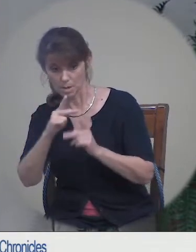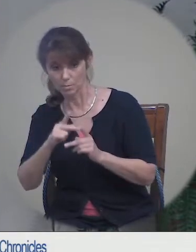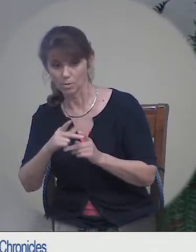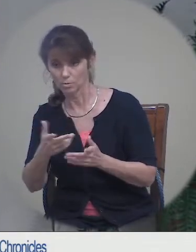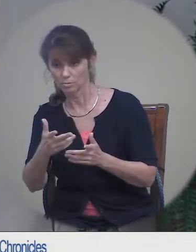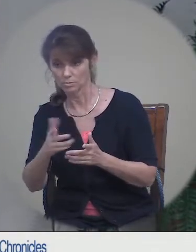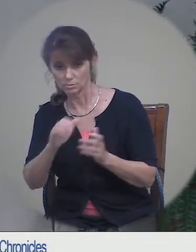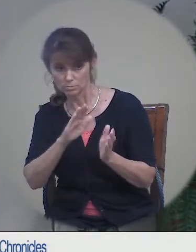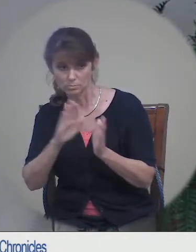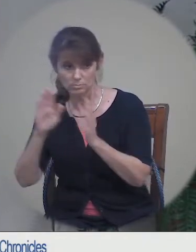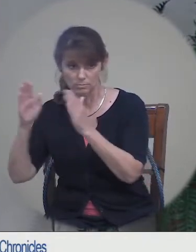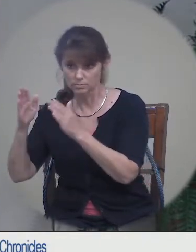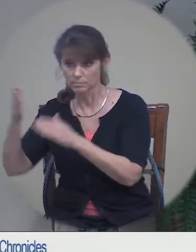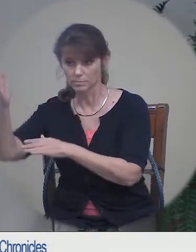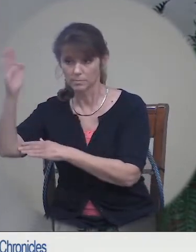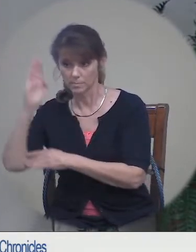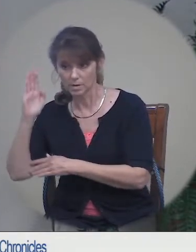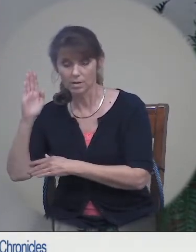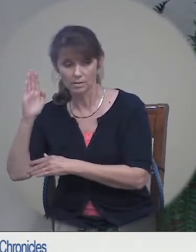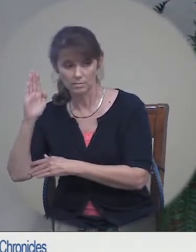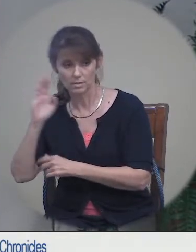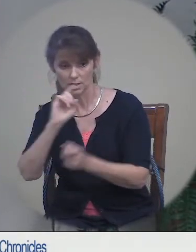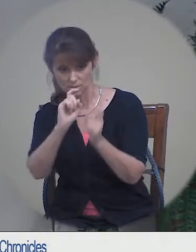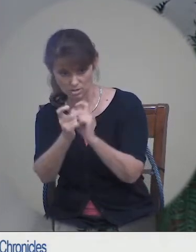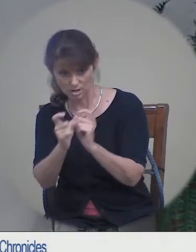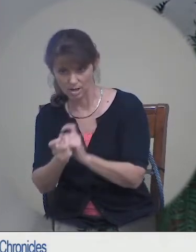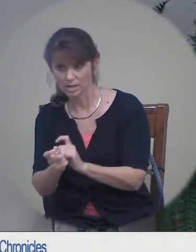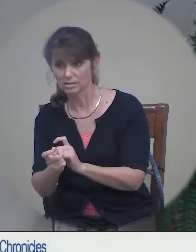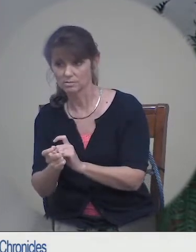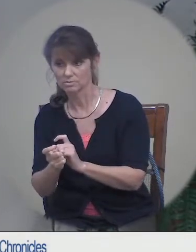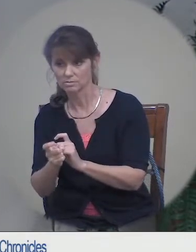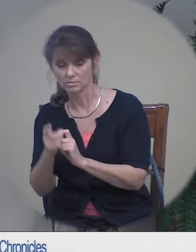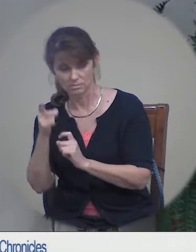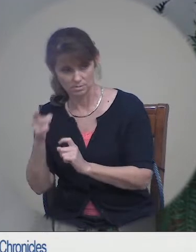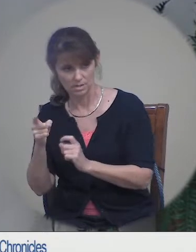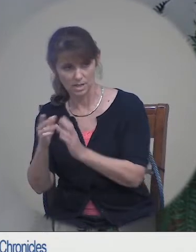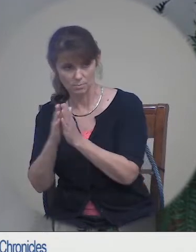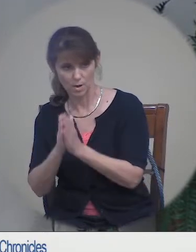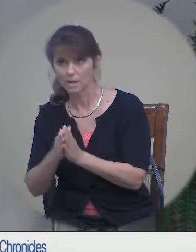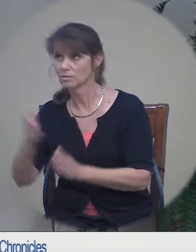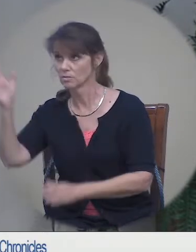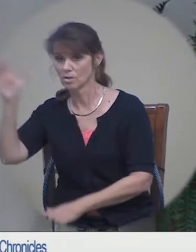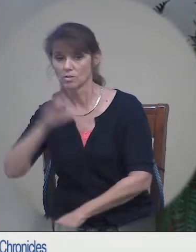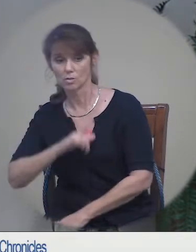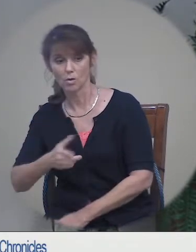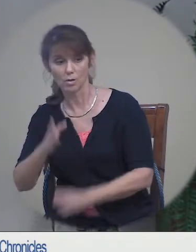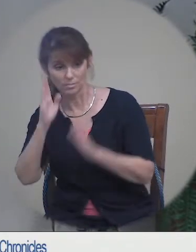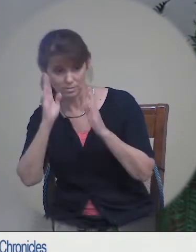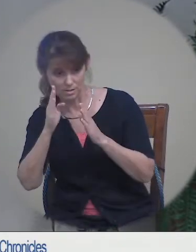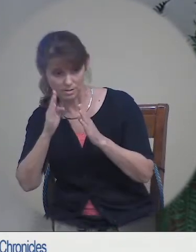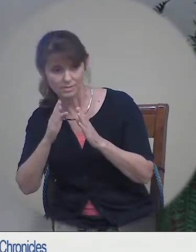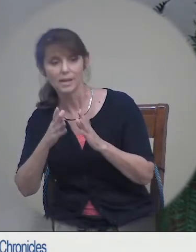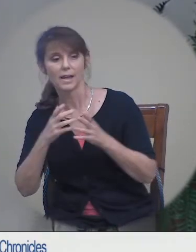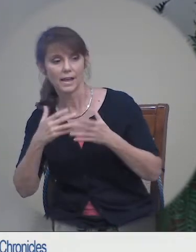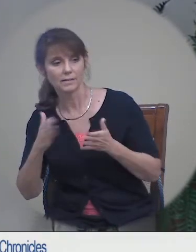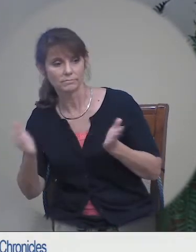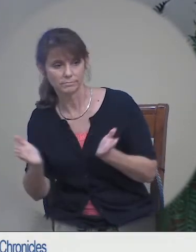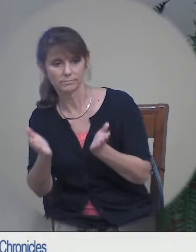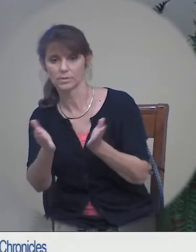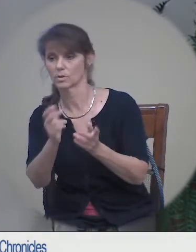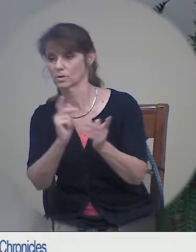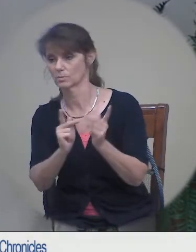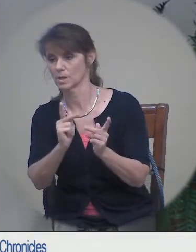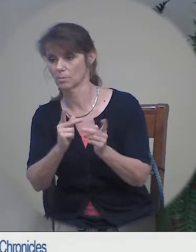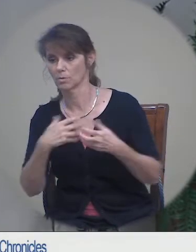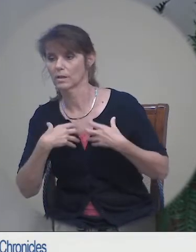he is not cleansed according to the purification of sanctuary. And the Lord listened to Hezekiah, healed people. And so I